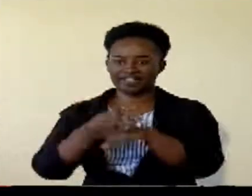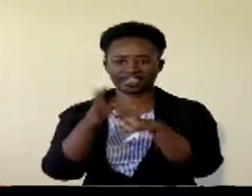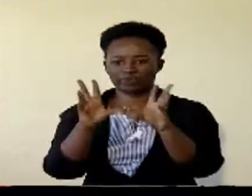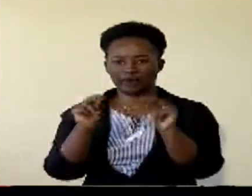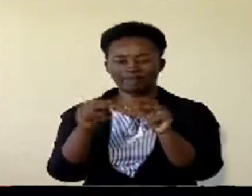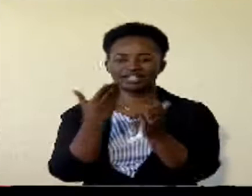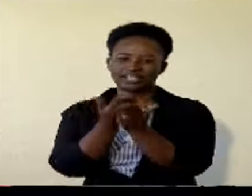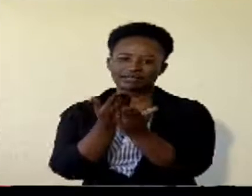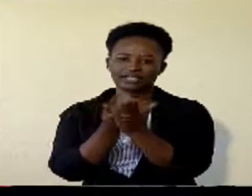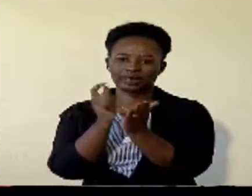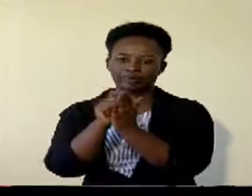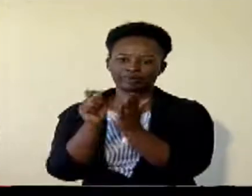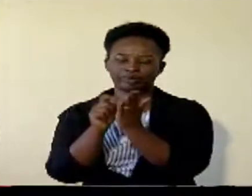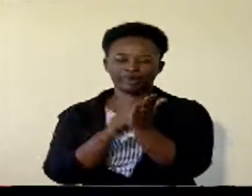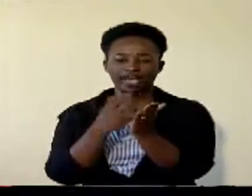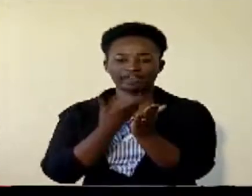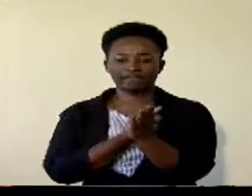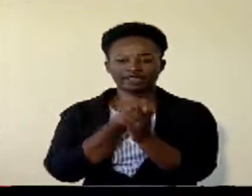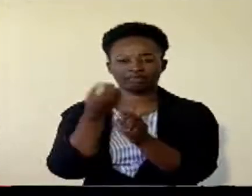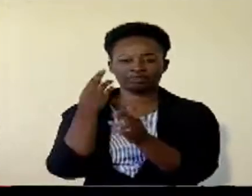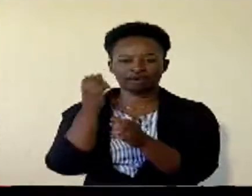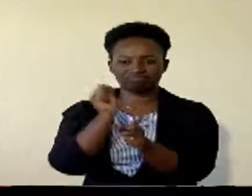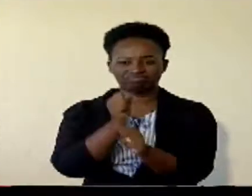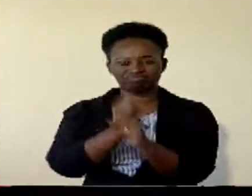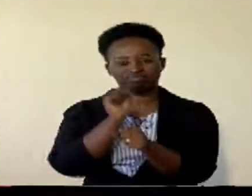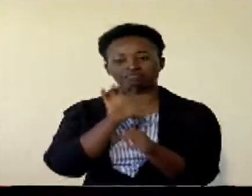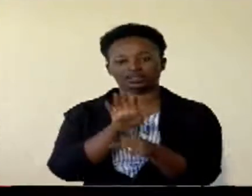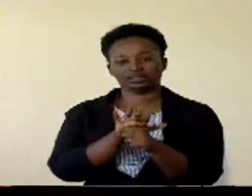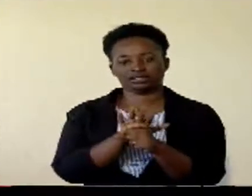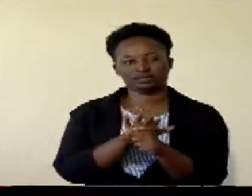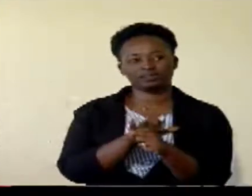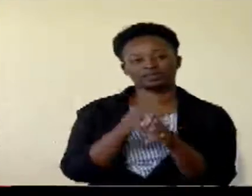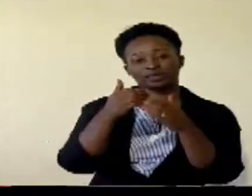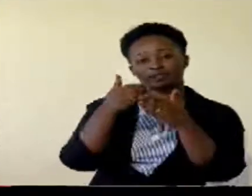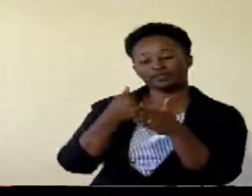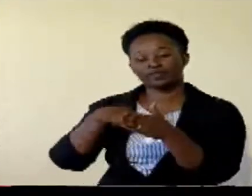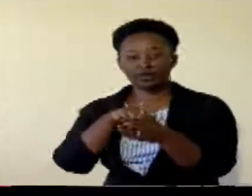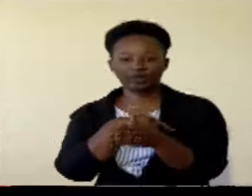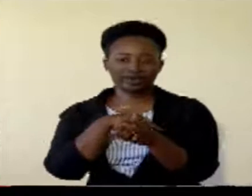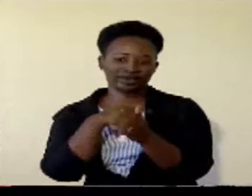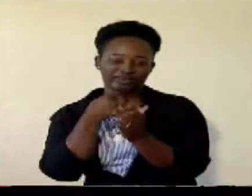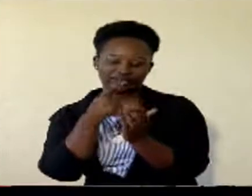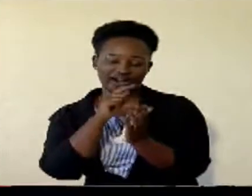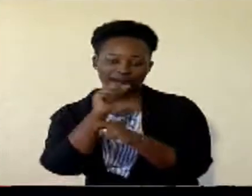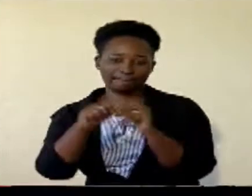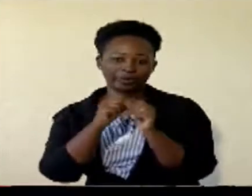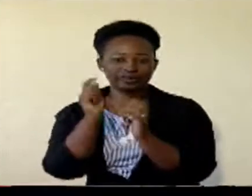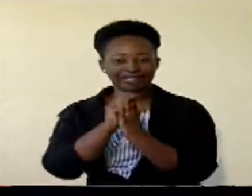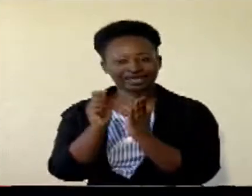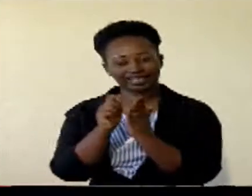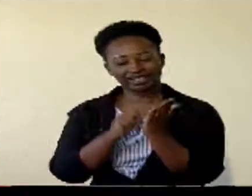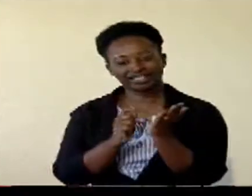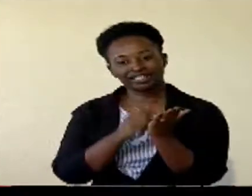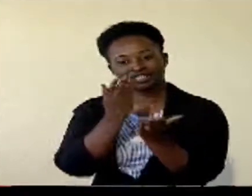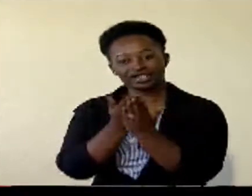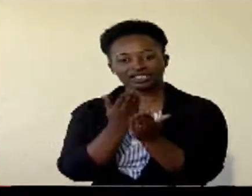a calculator with more functions. Okay. Now, before we come to the calculator, I want to take